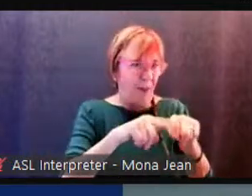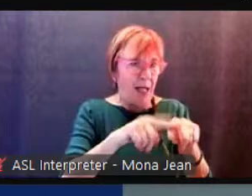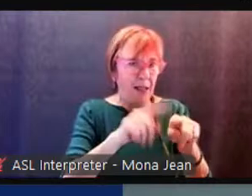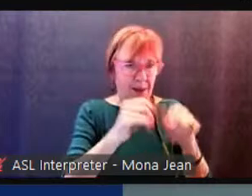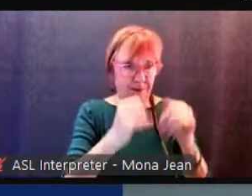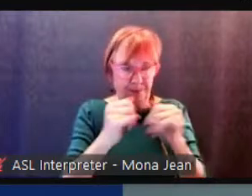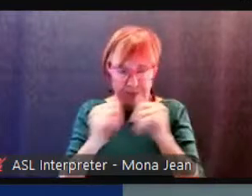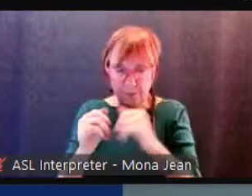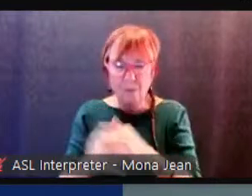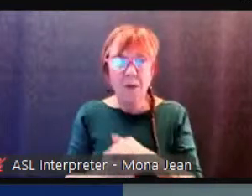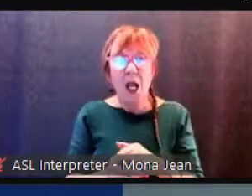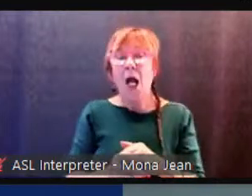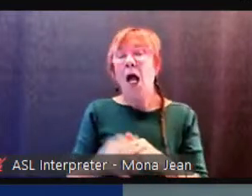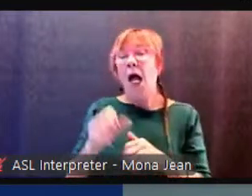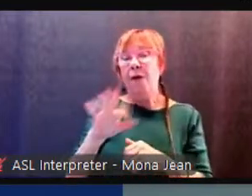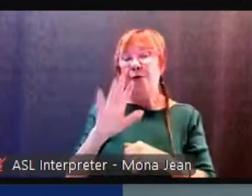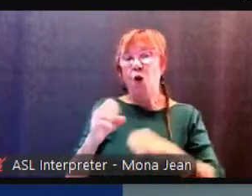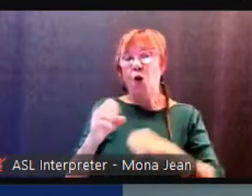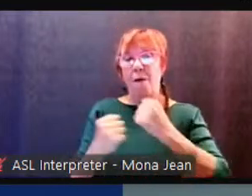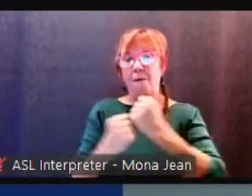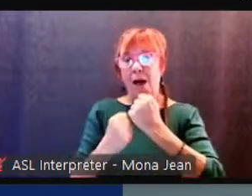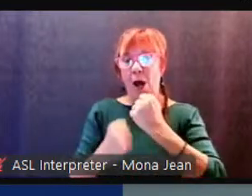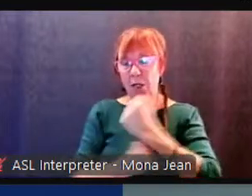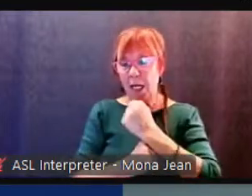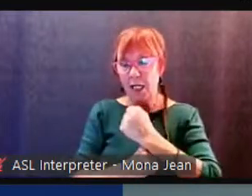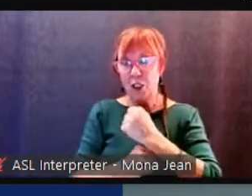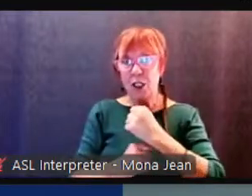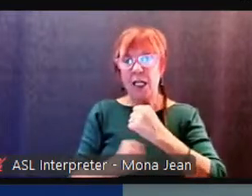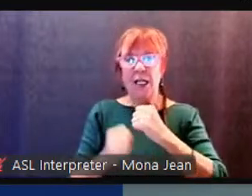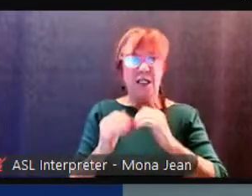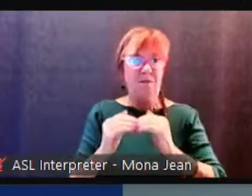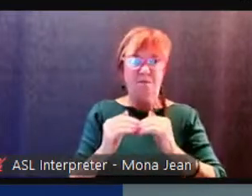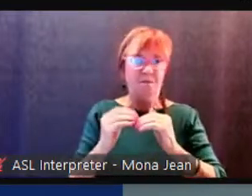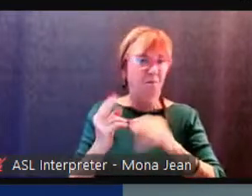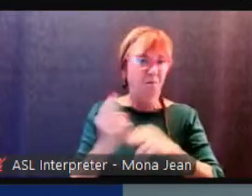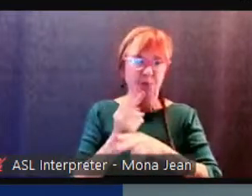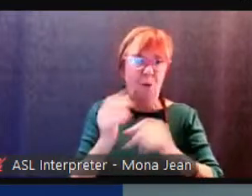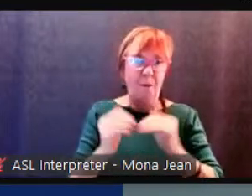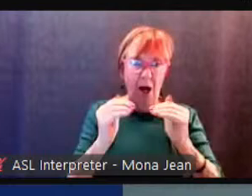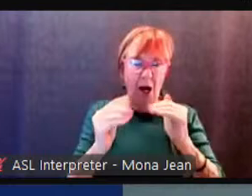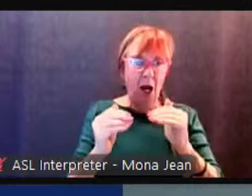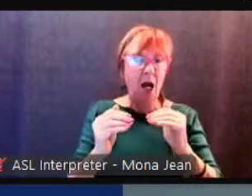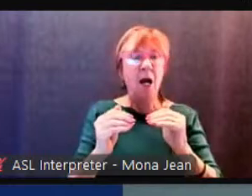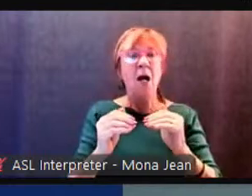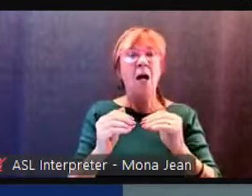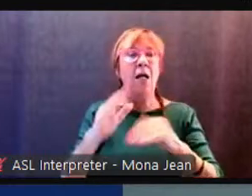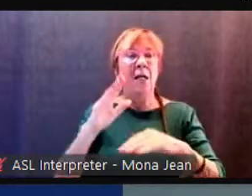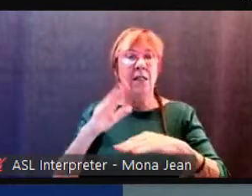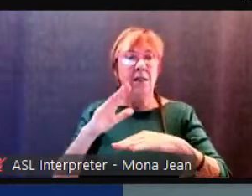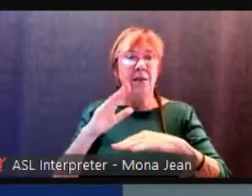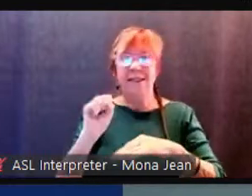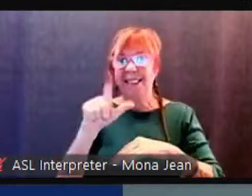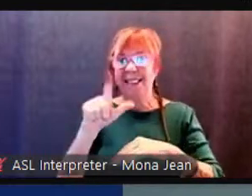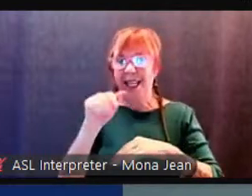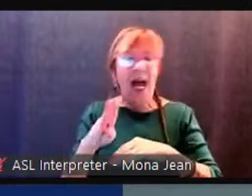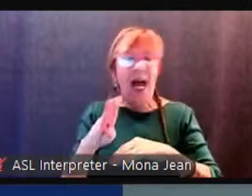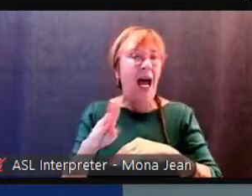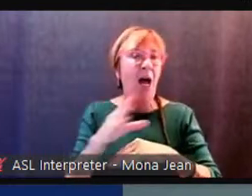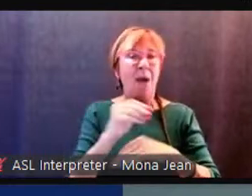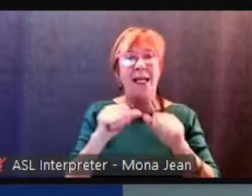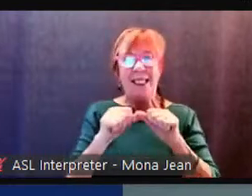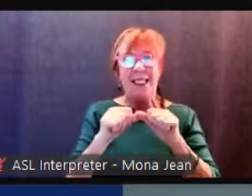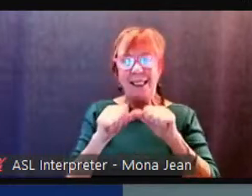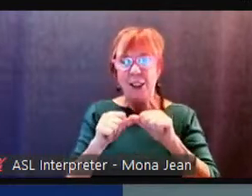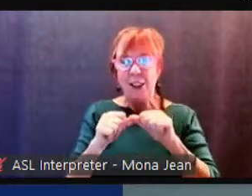If your foundation is a conventional raised or slab on grade with continuous footings that are designed to meet certain specific